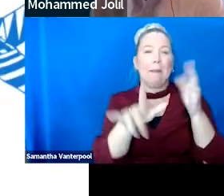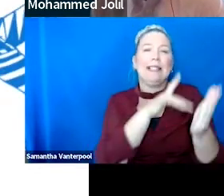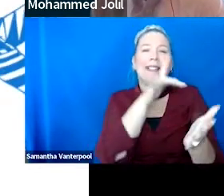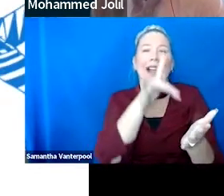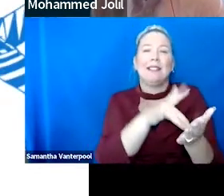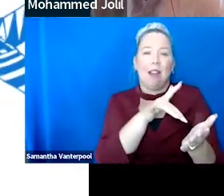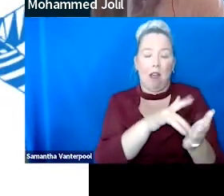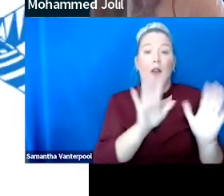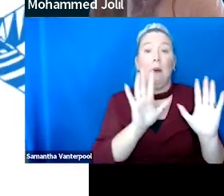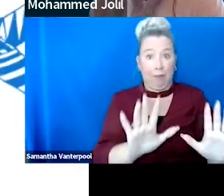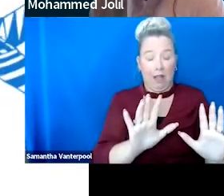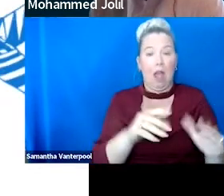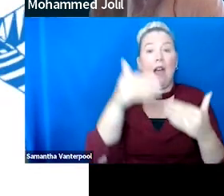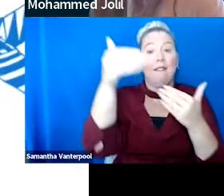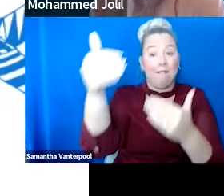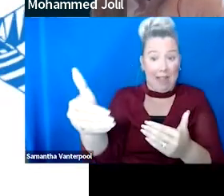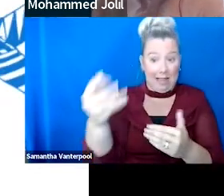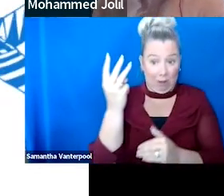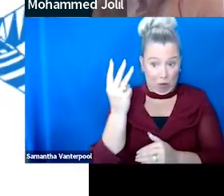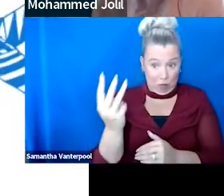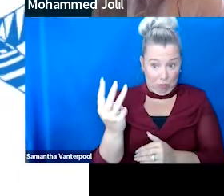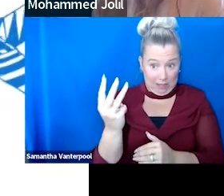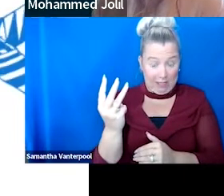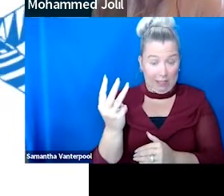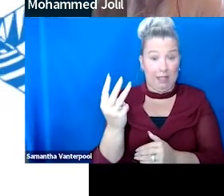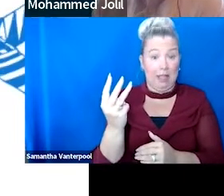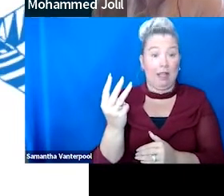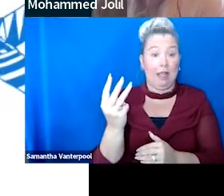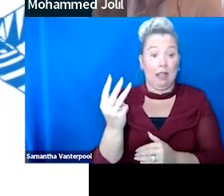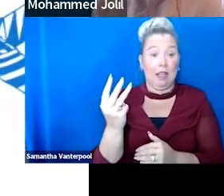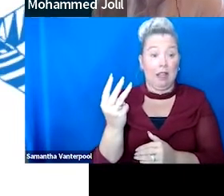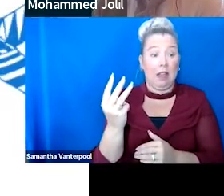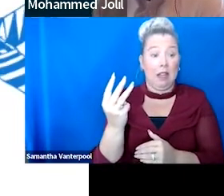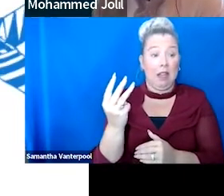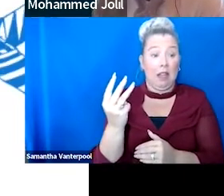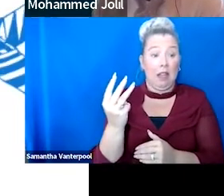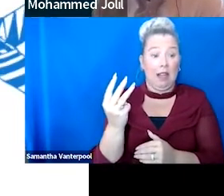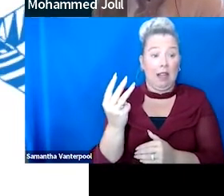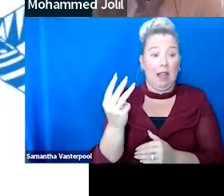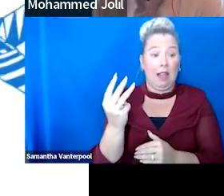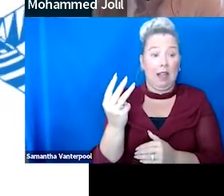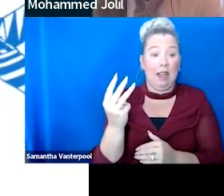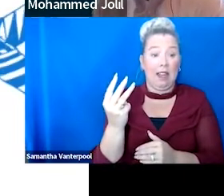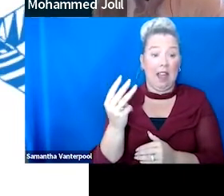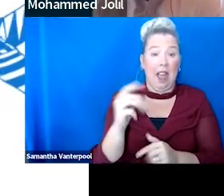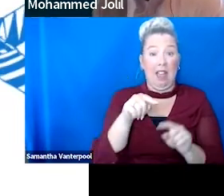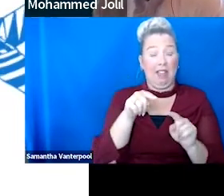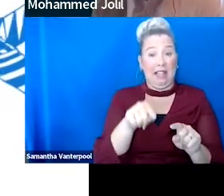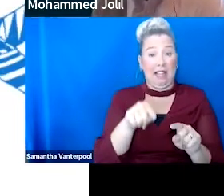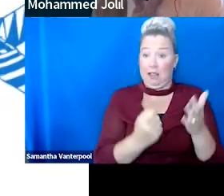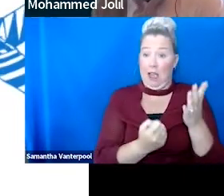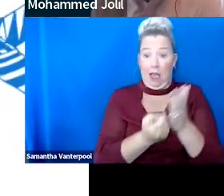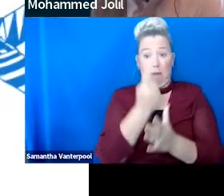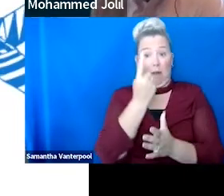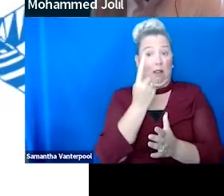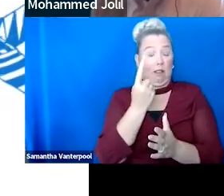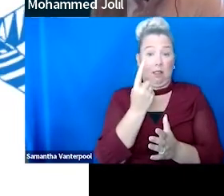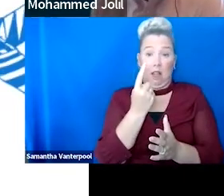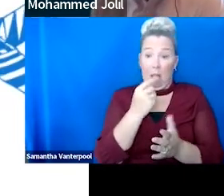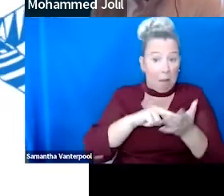really has been, and I think it's been rather chance more than kind of